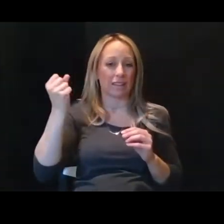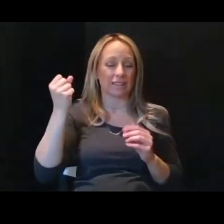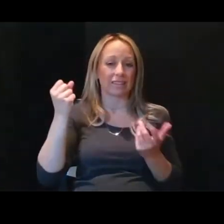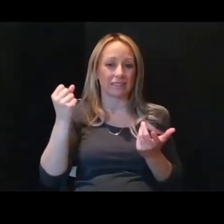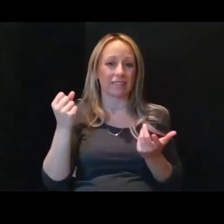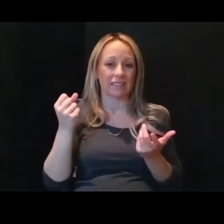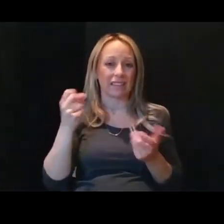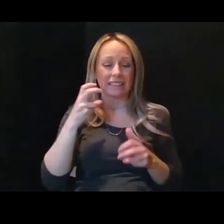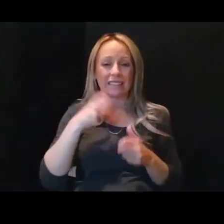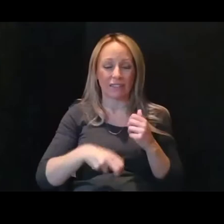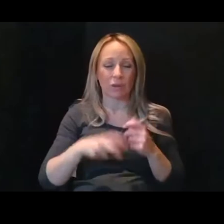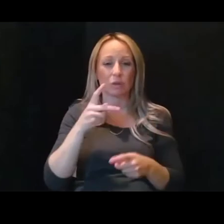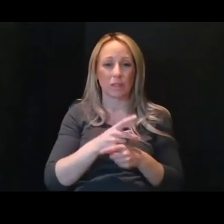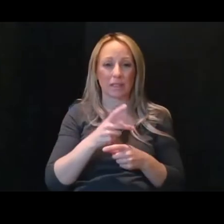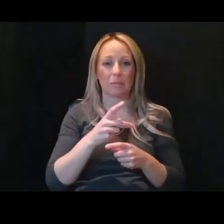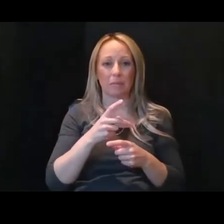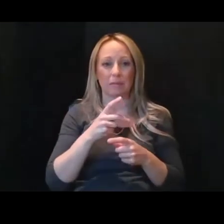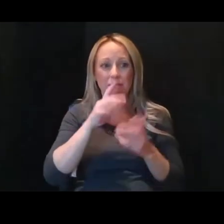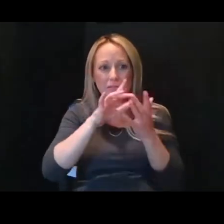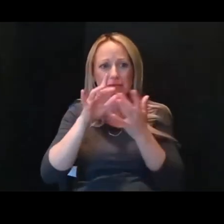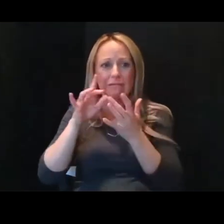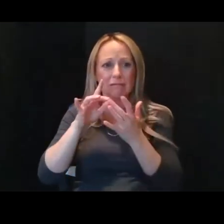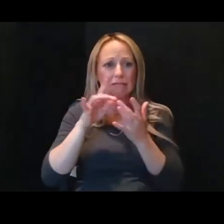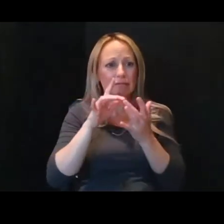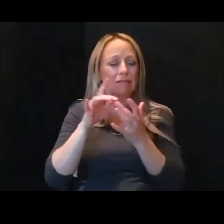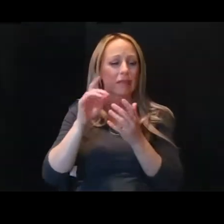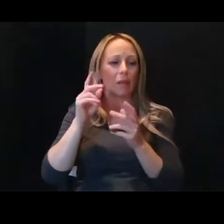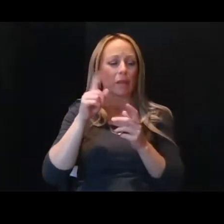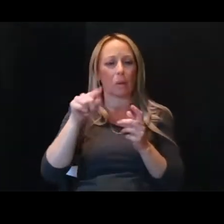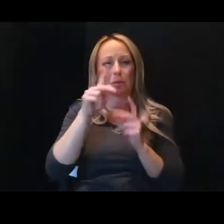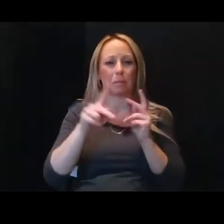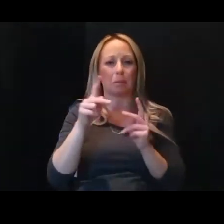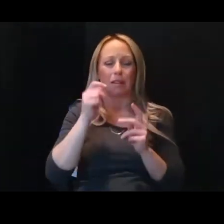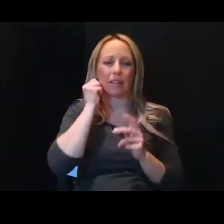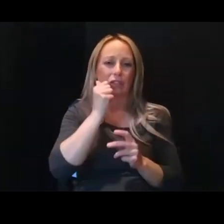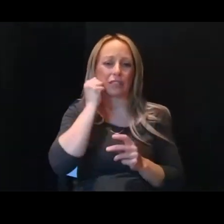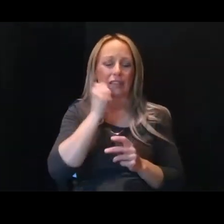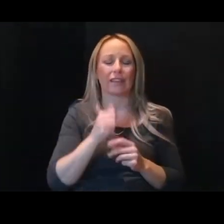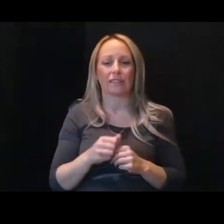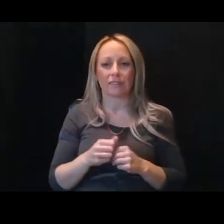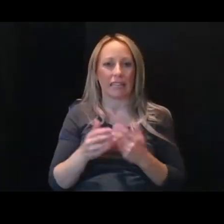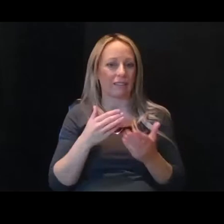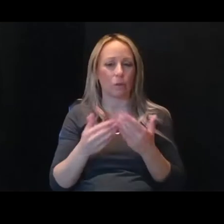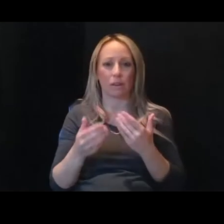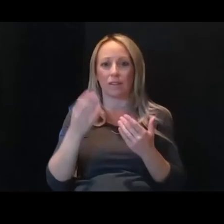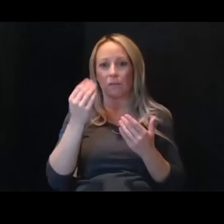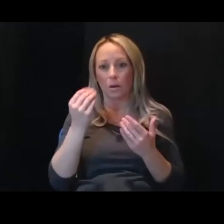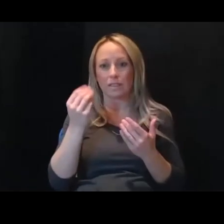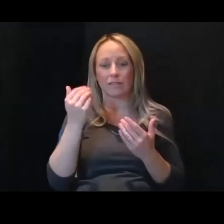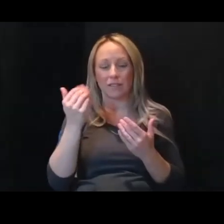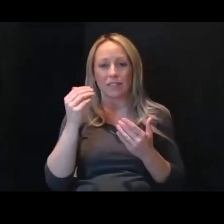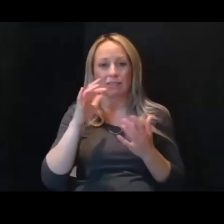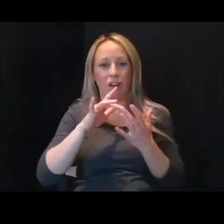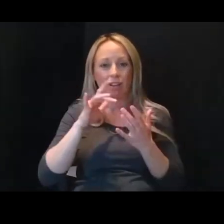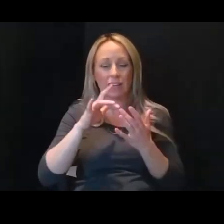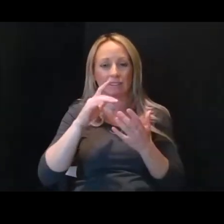keep on top of reaching all of those people on a daily basis, even with the 14 to 15 contact tracers that